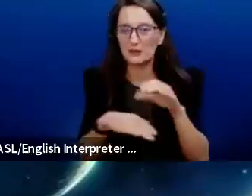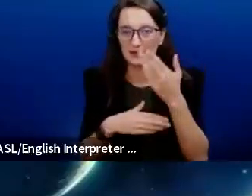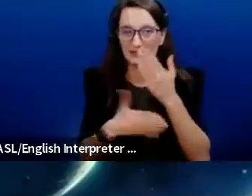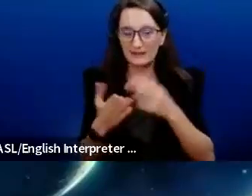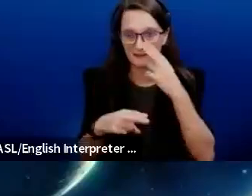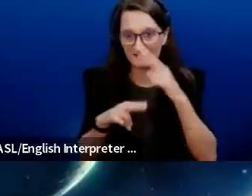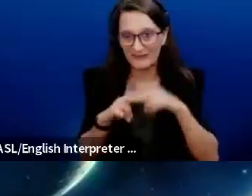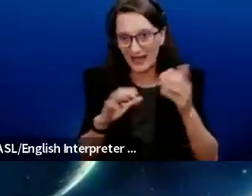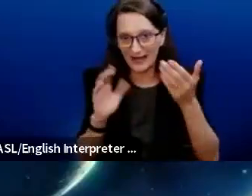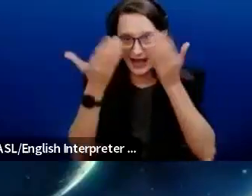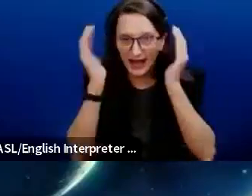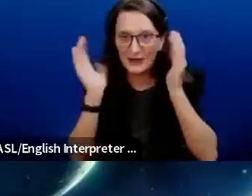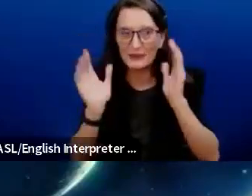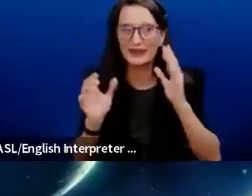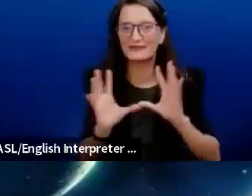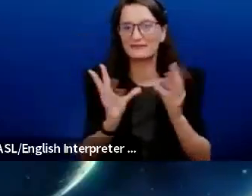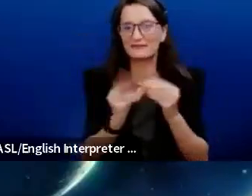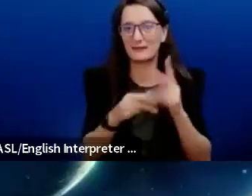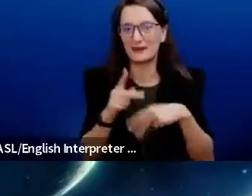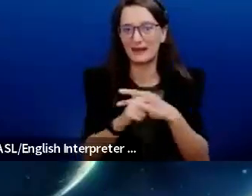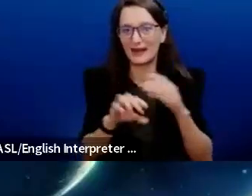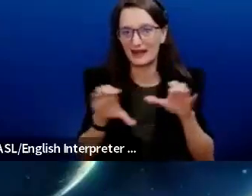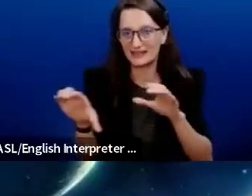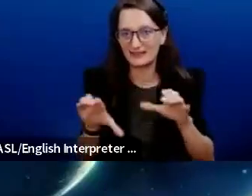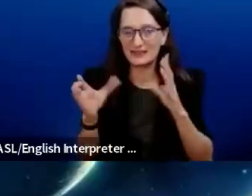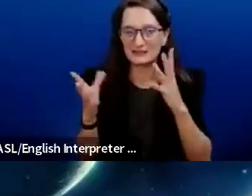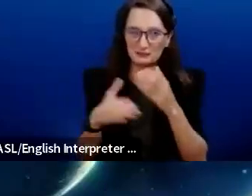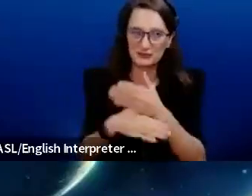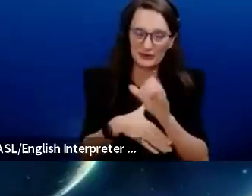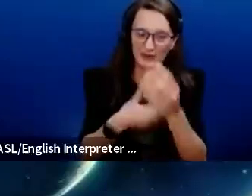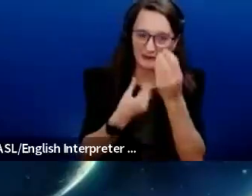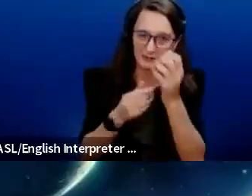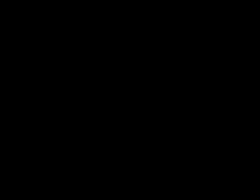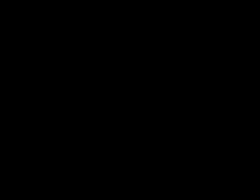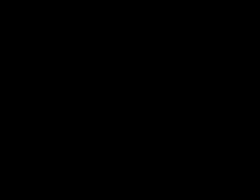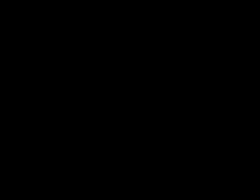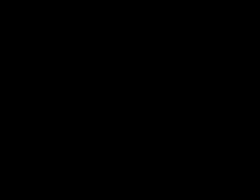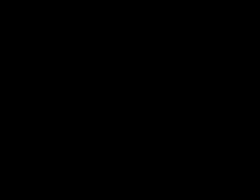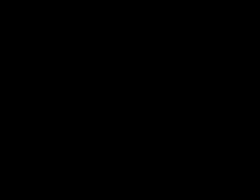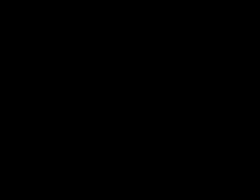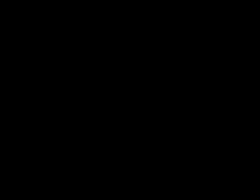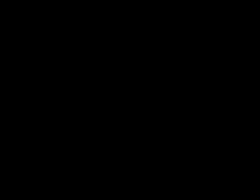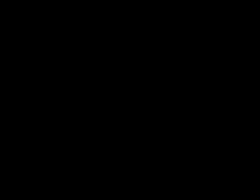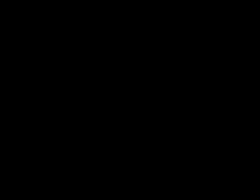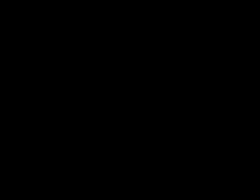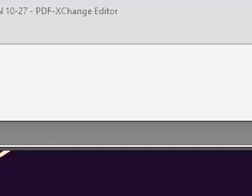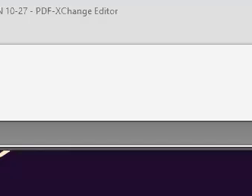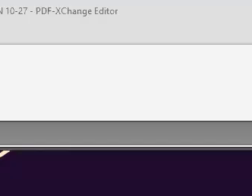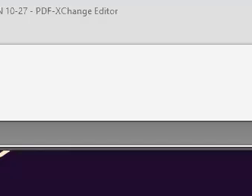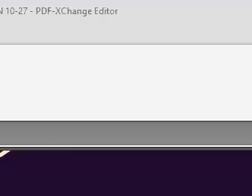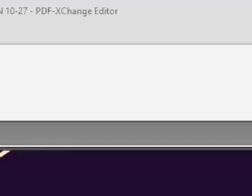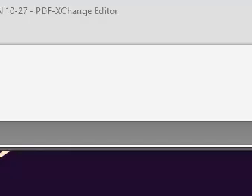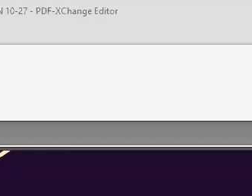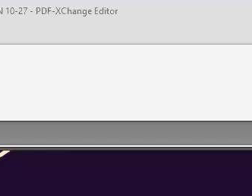Halloween family type activities. So I want to share that information with you guys. Are you guys seeing my